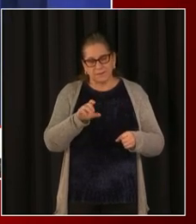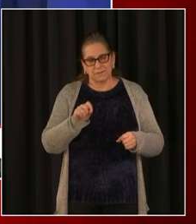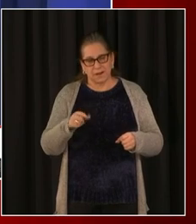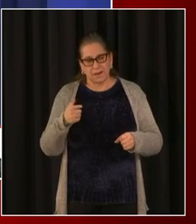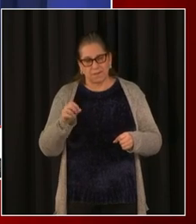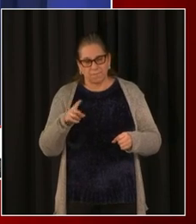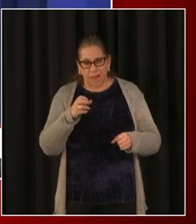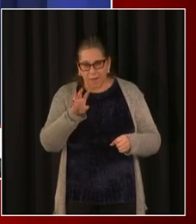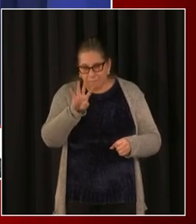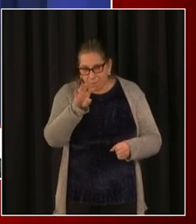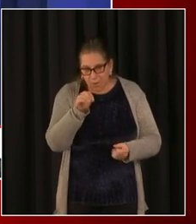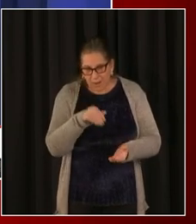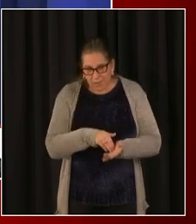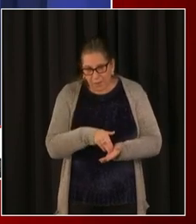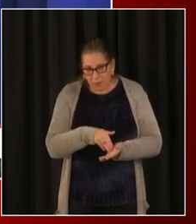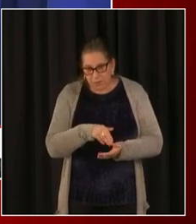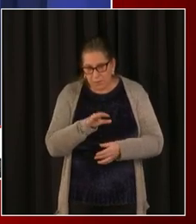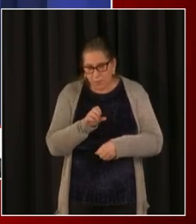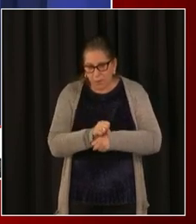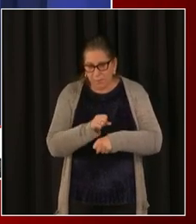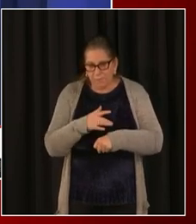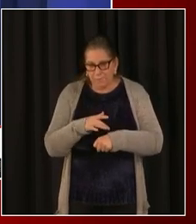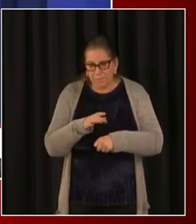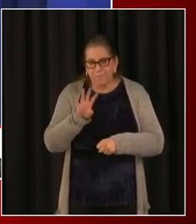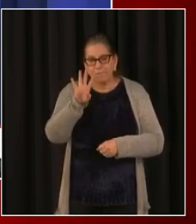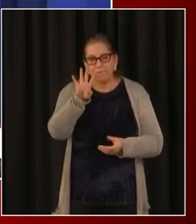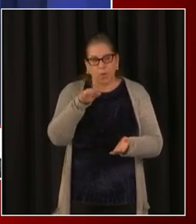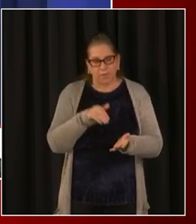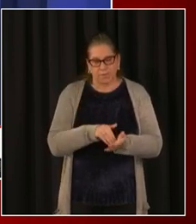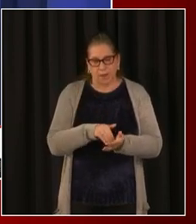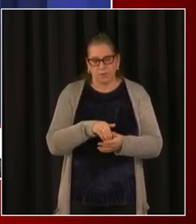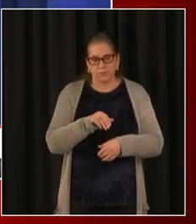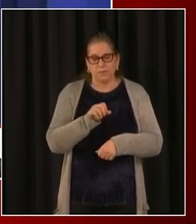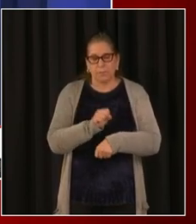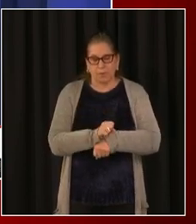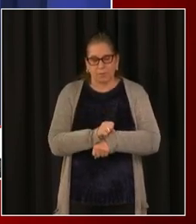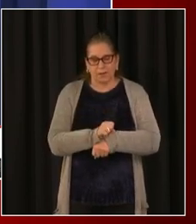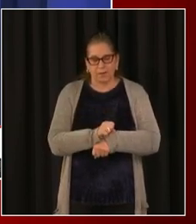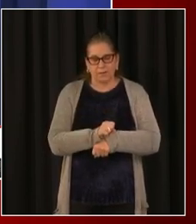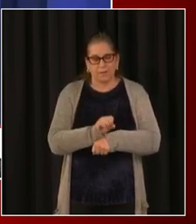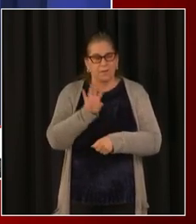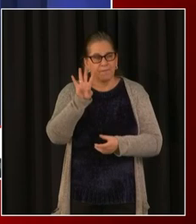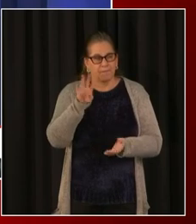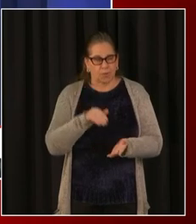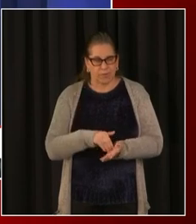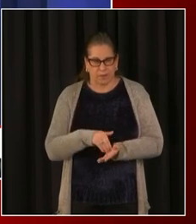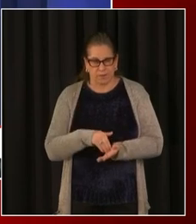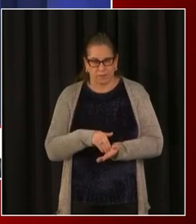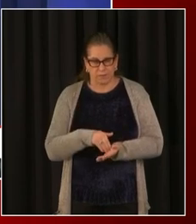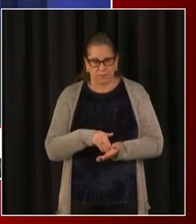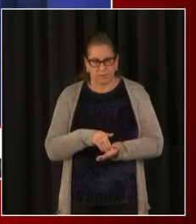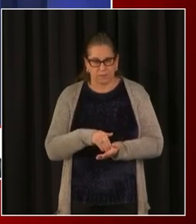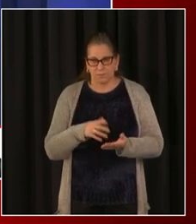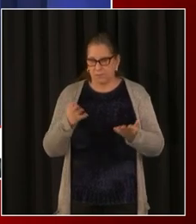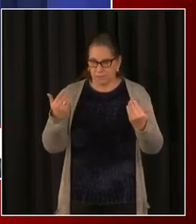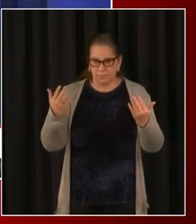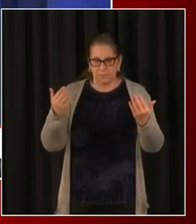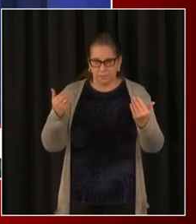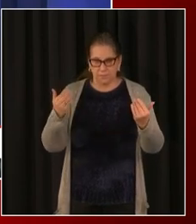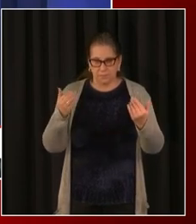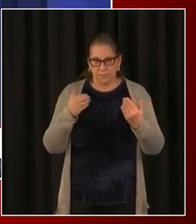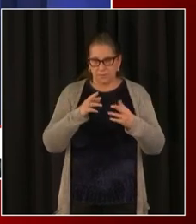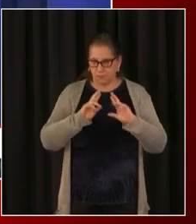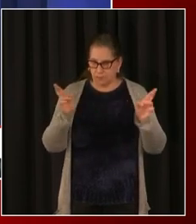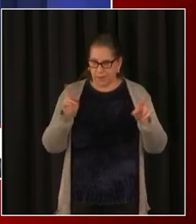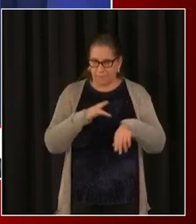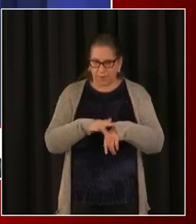over around 4,000 or so doses in the community settings. One way to think about it